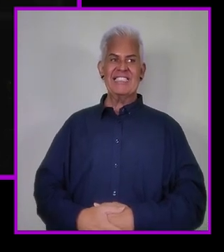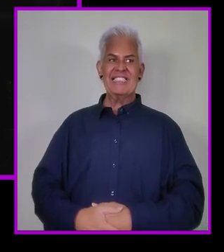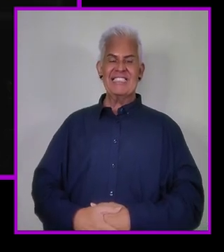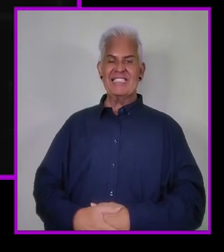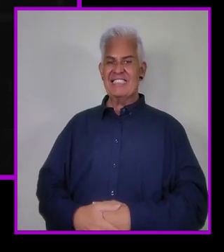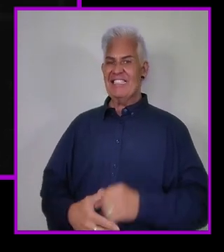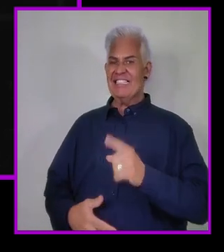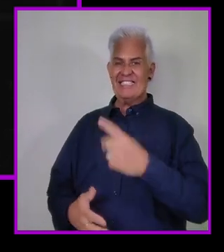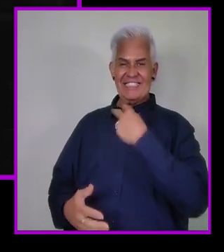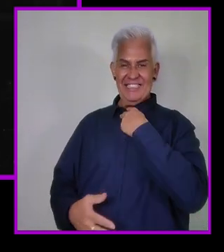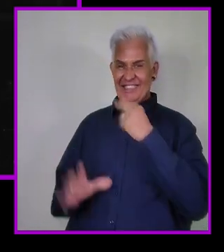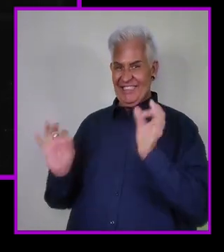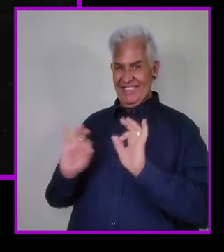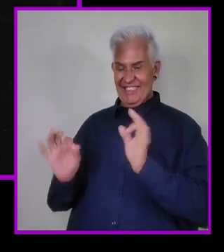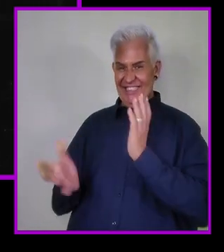That didn't disappoint.